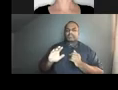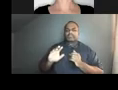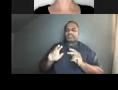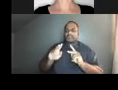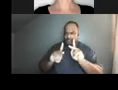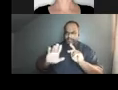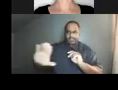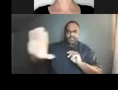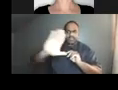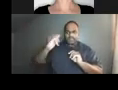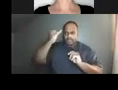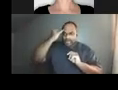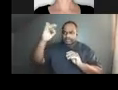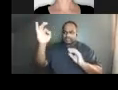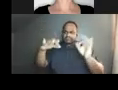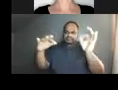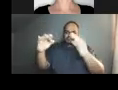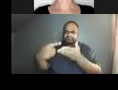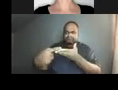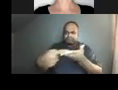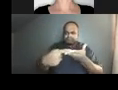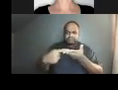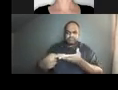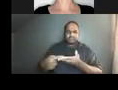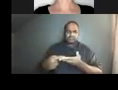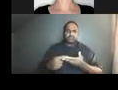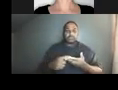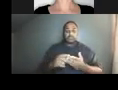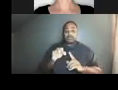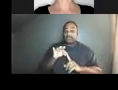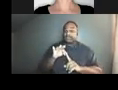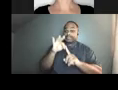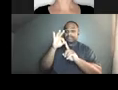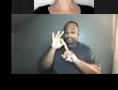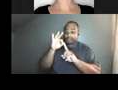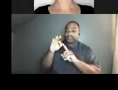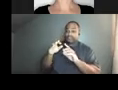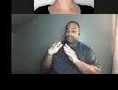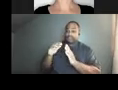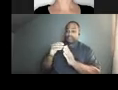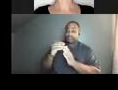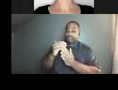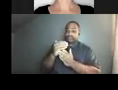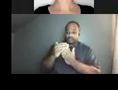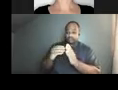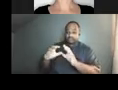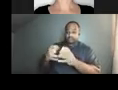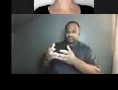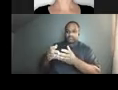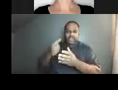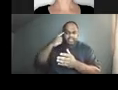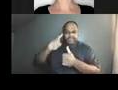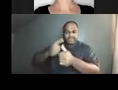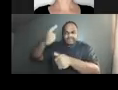reflection, discussion, and it had a special section. I think it was for the first time, but